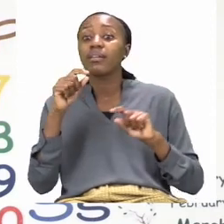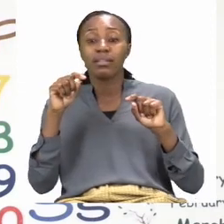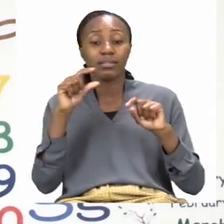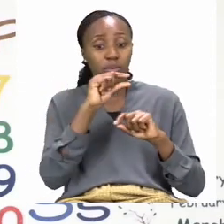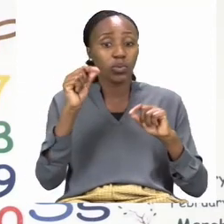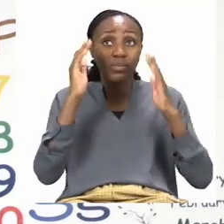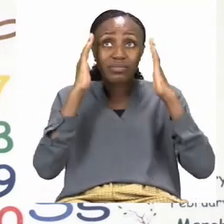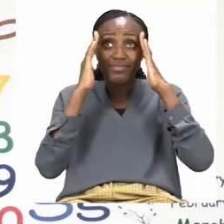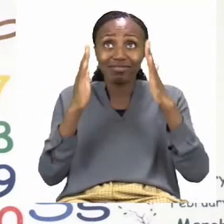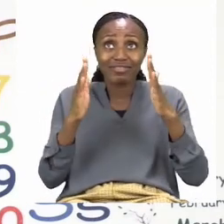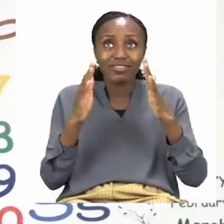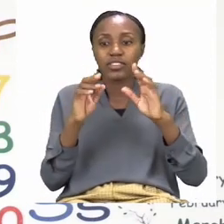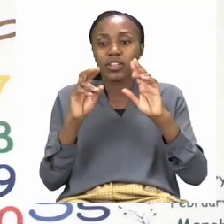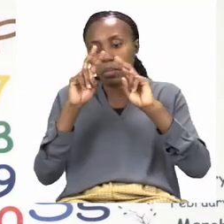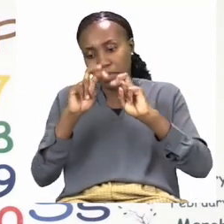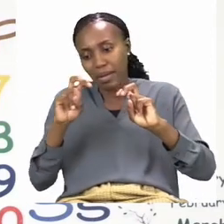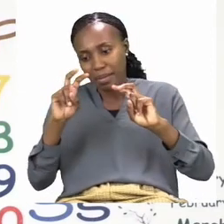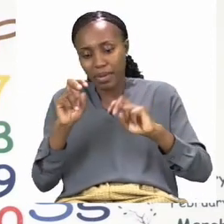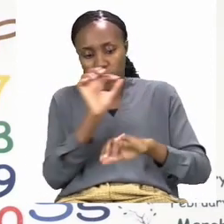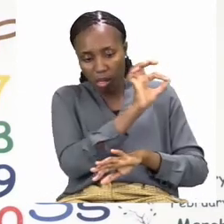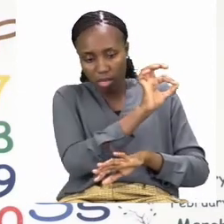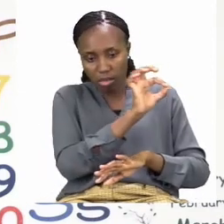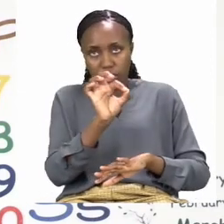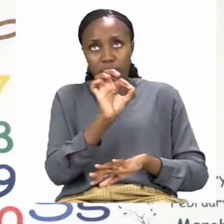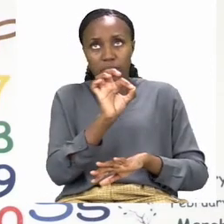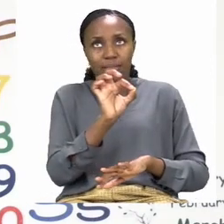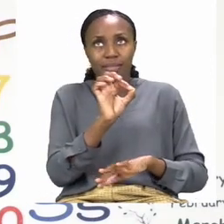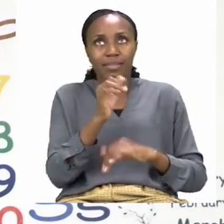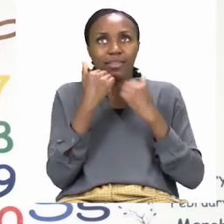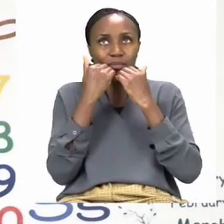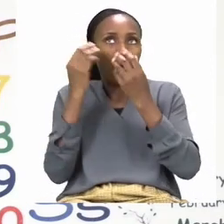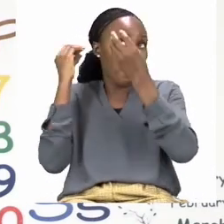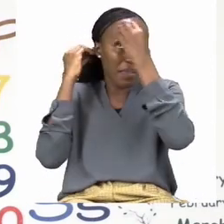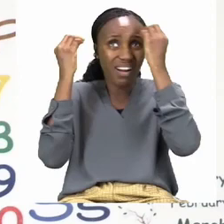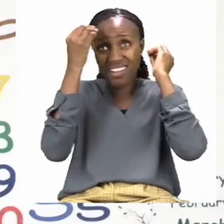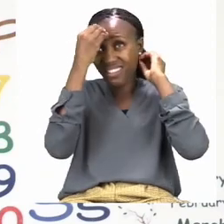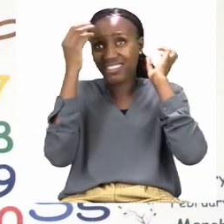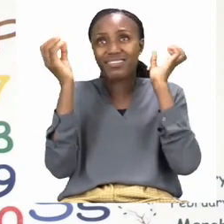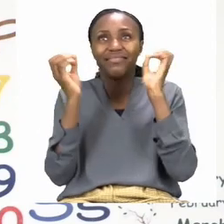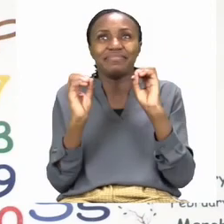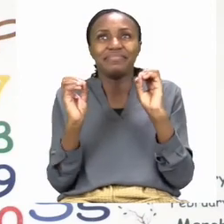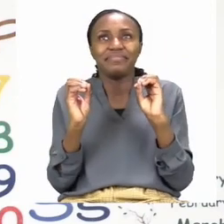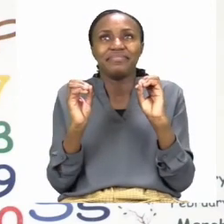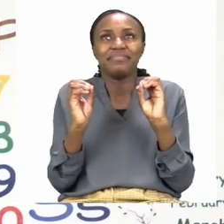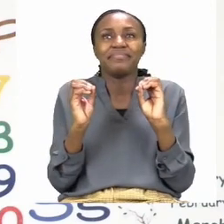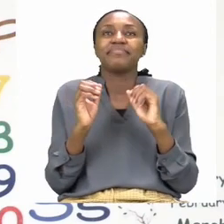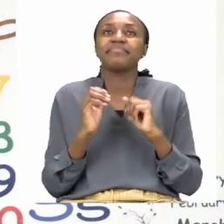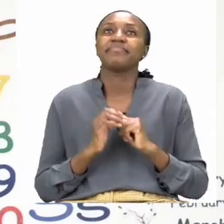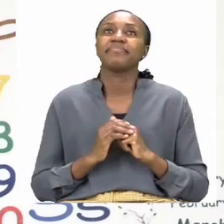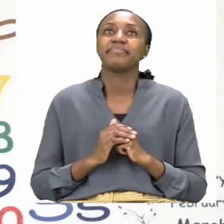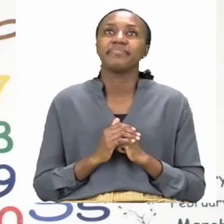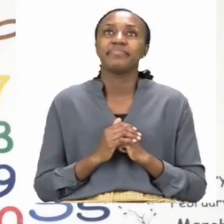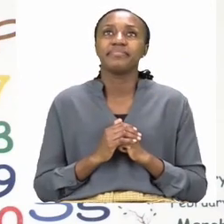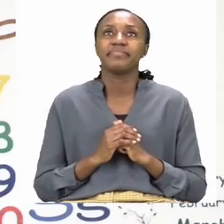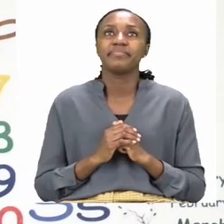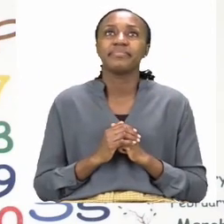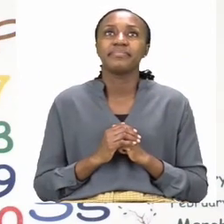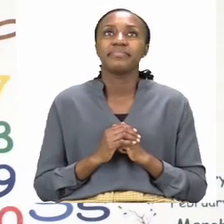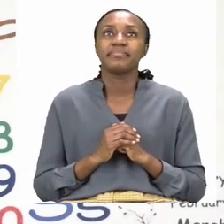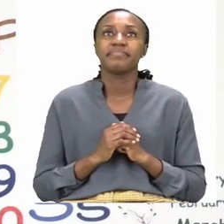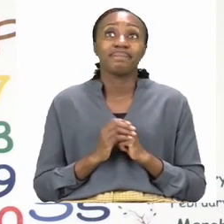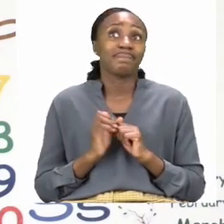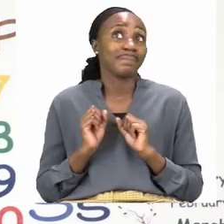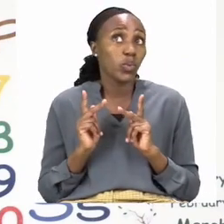sure that you scratch it out or cross it out before you move on to the next word. All